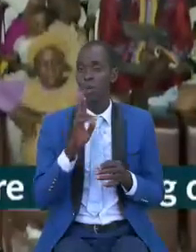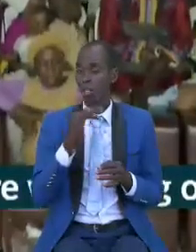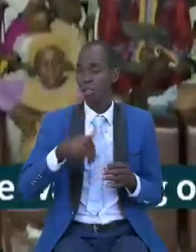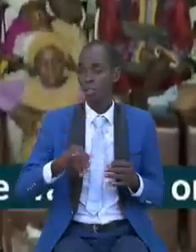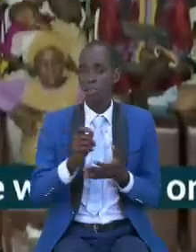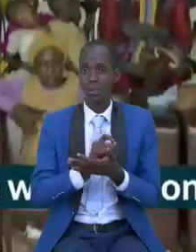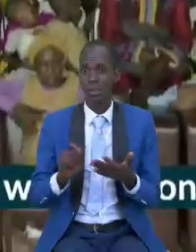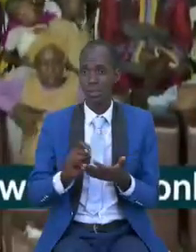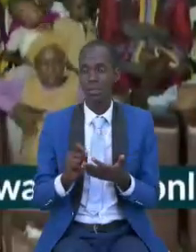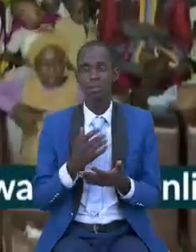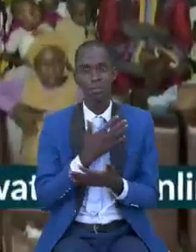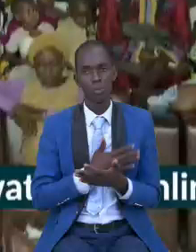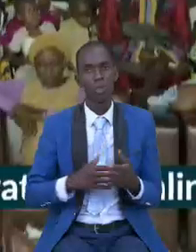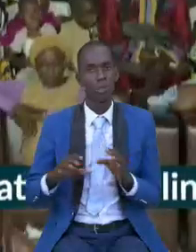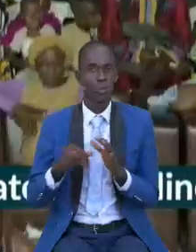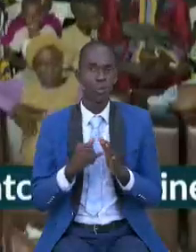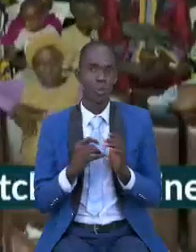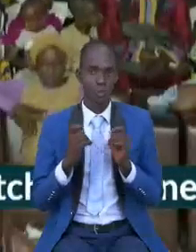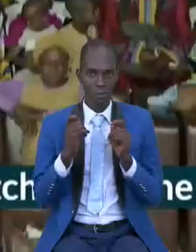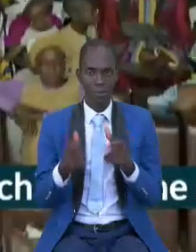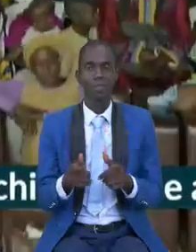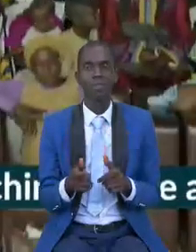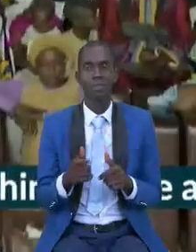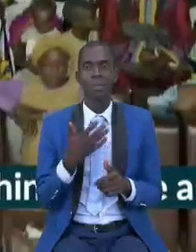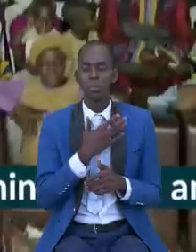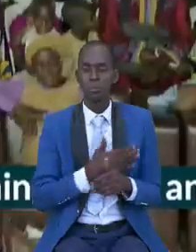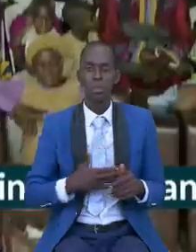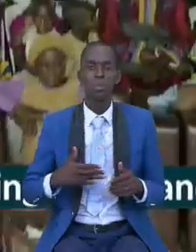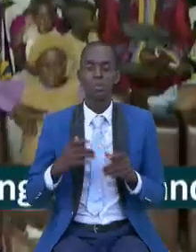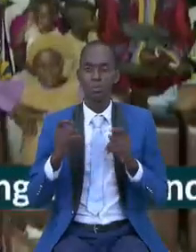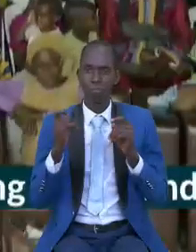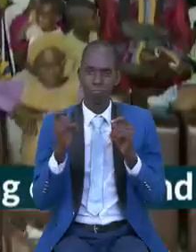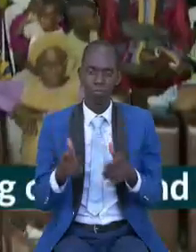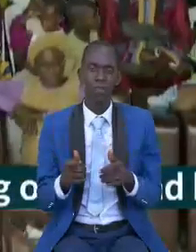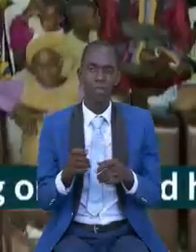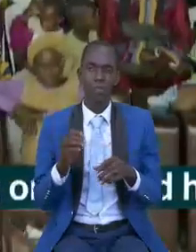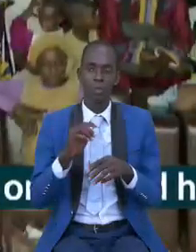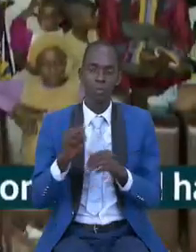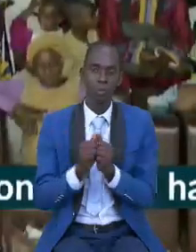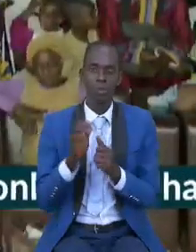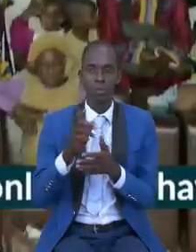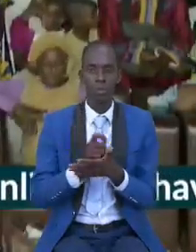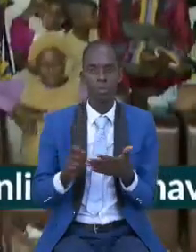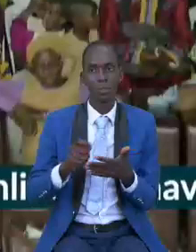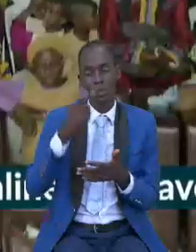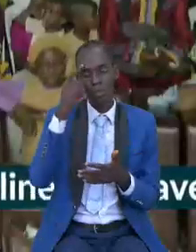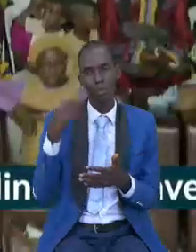ushers quickly, counselors, move to their places. Get them